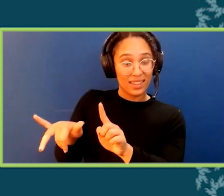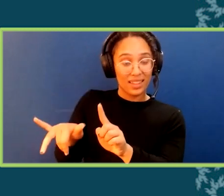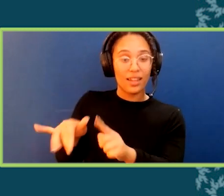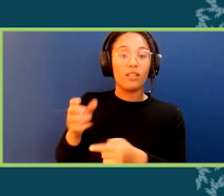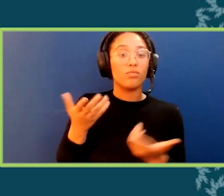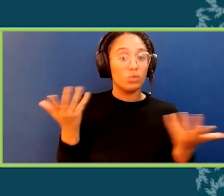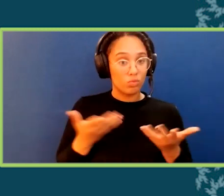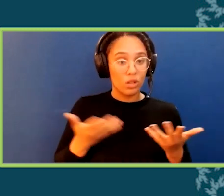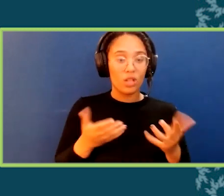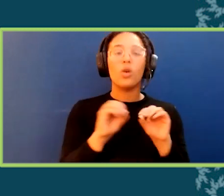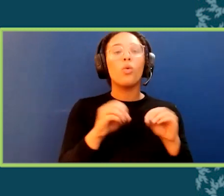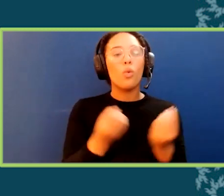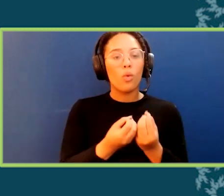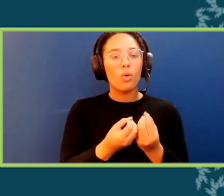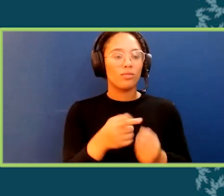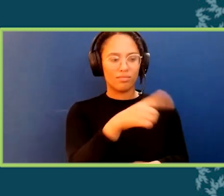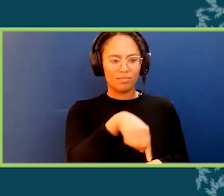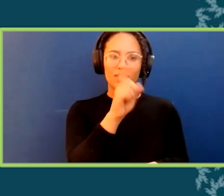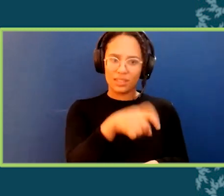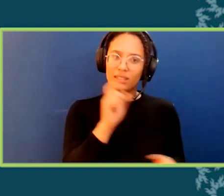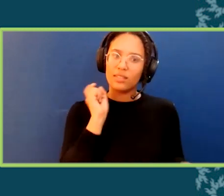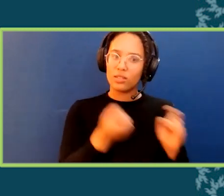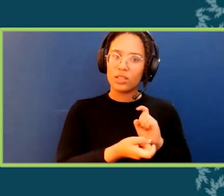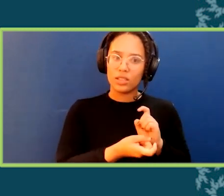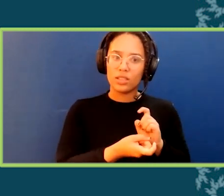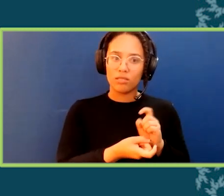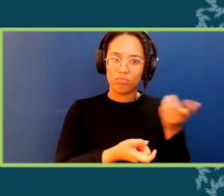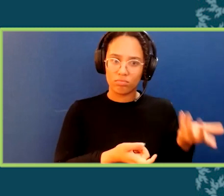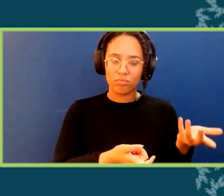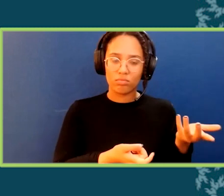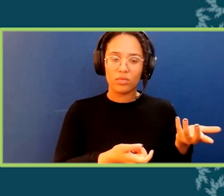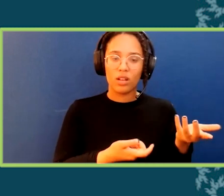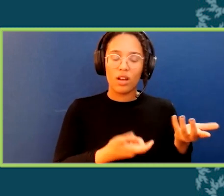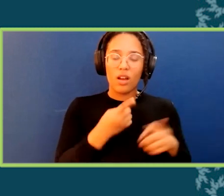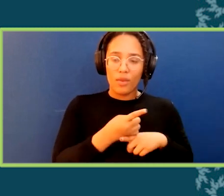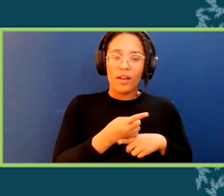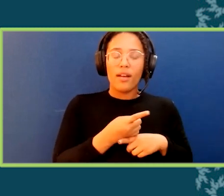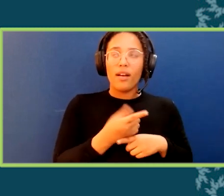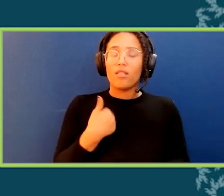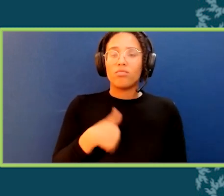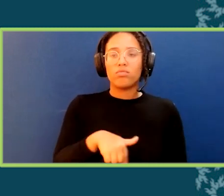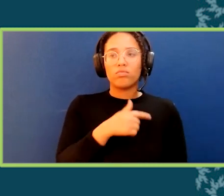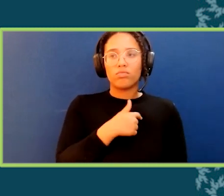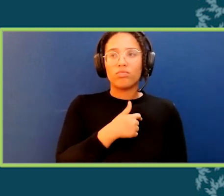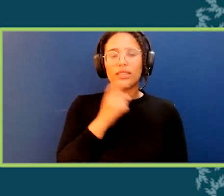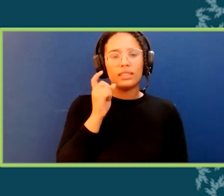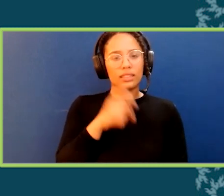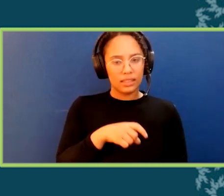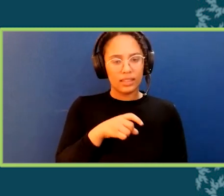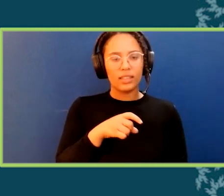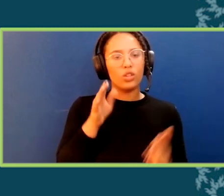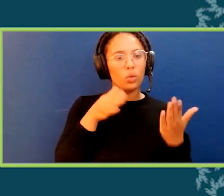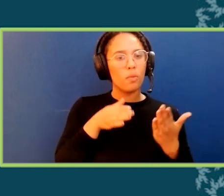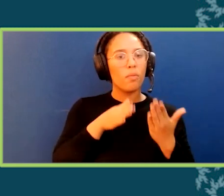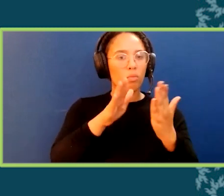need to change, right? And we need to take a different approach as to how